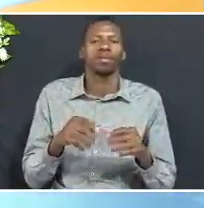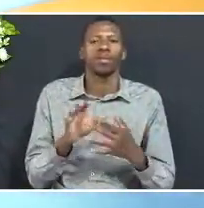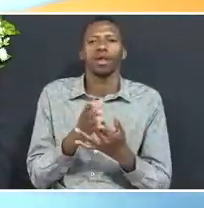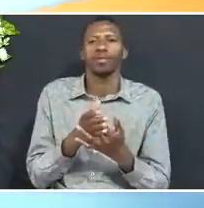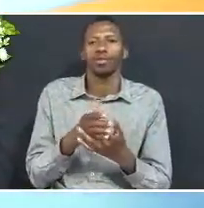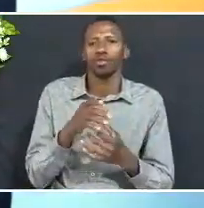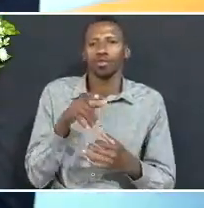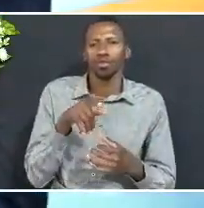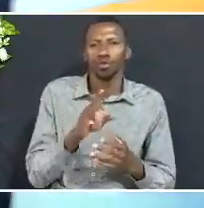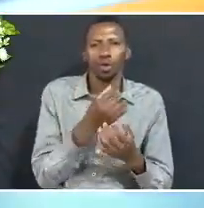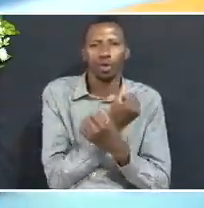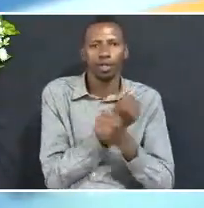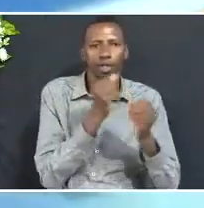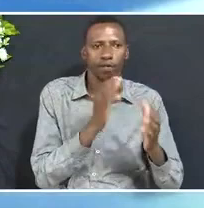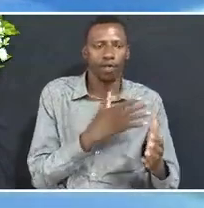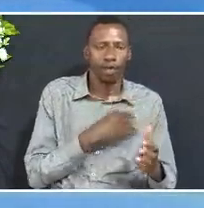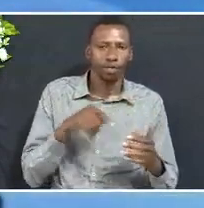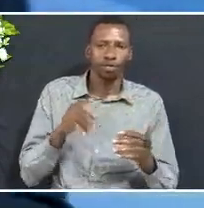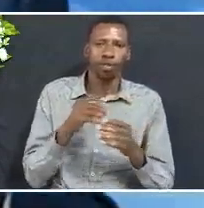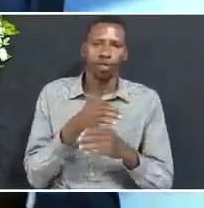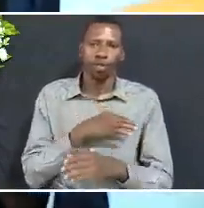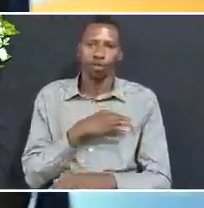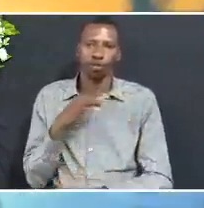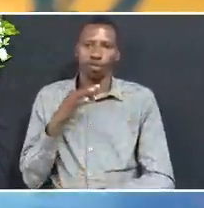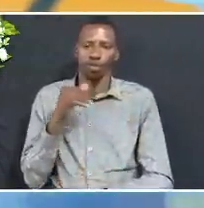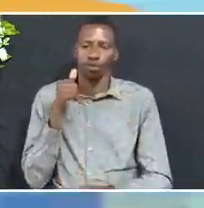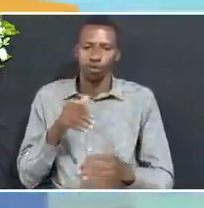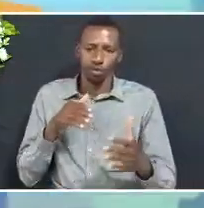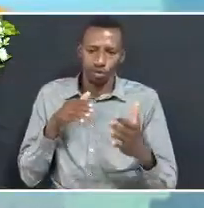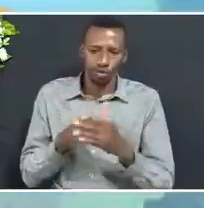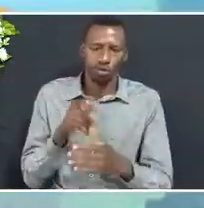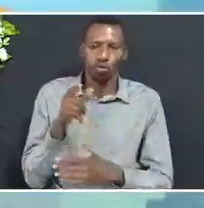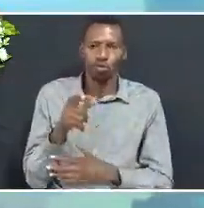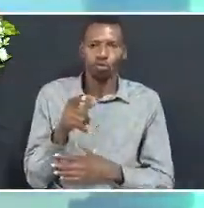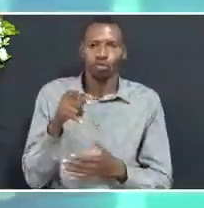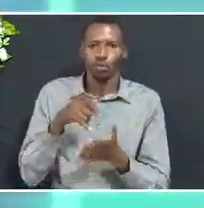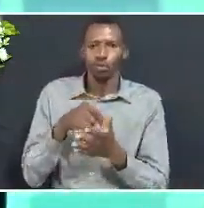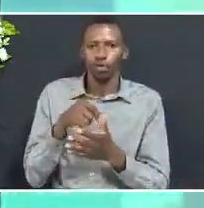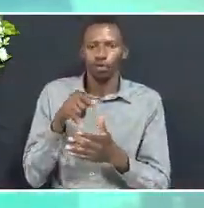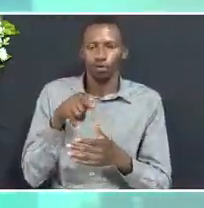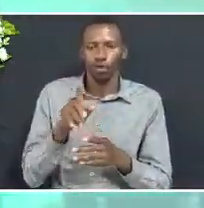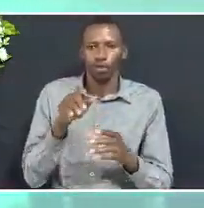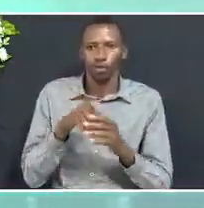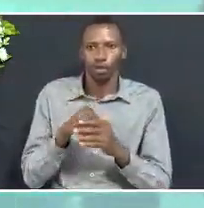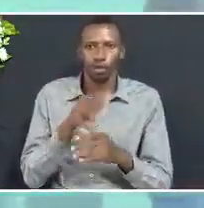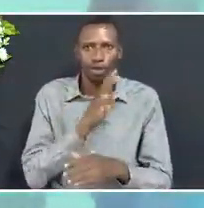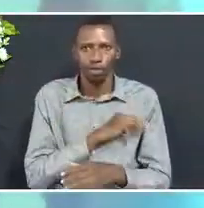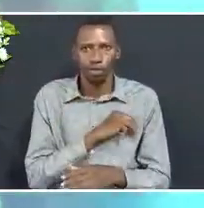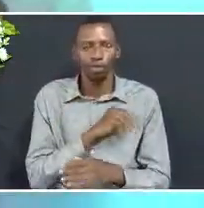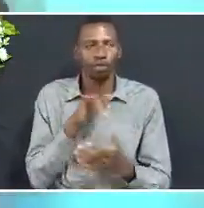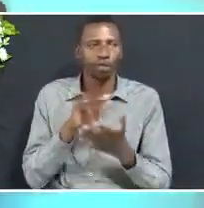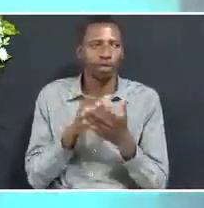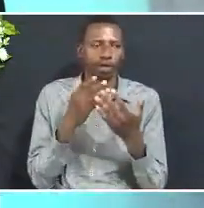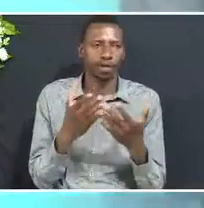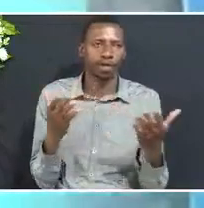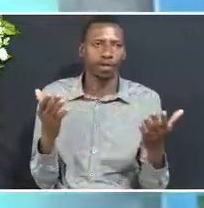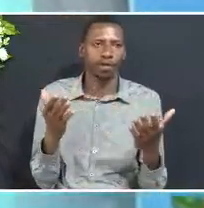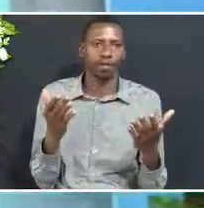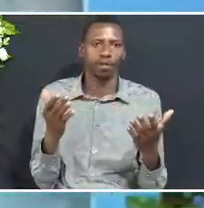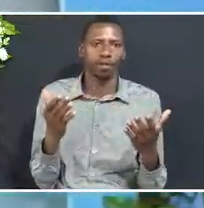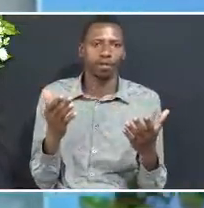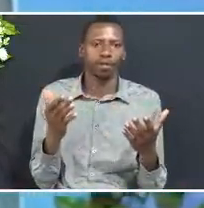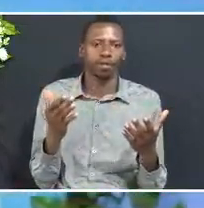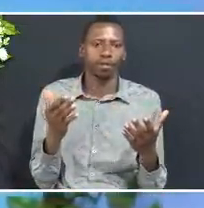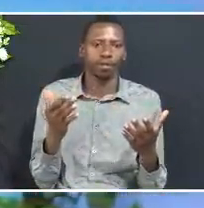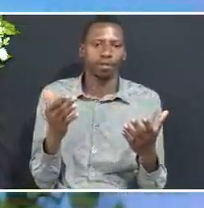between your Savior and your soul, that is stopping you from involving yourself in the mission? That thing, that